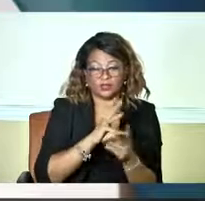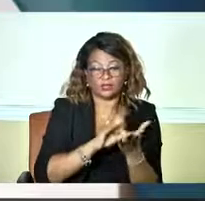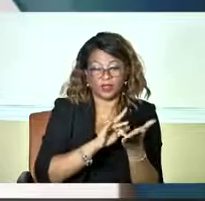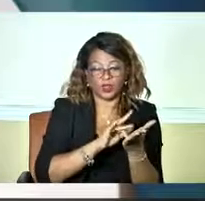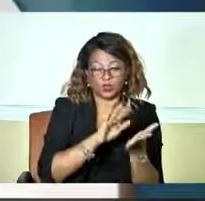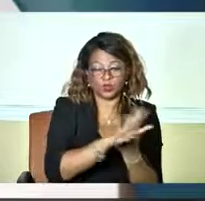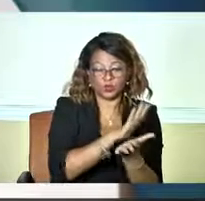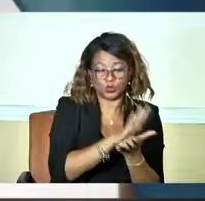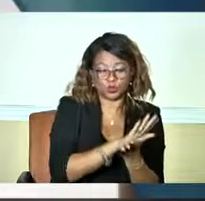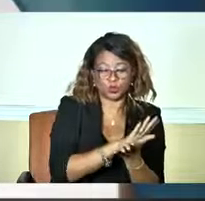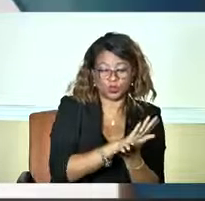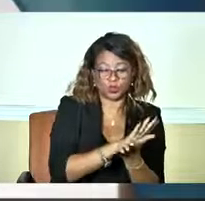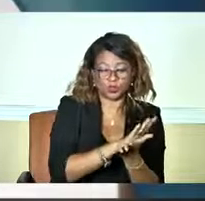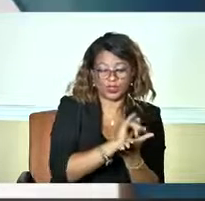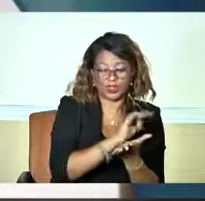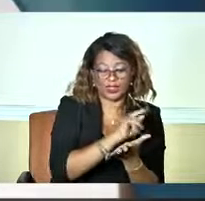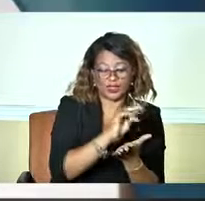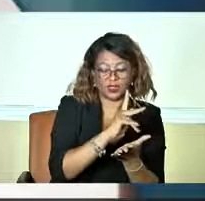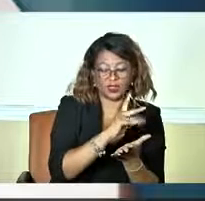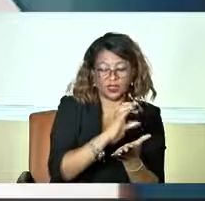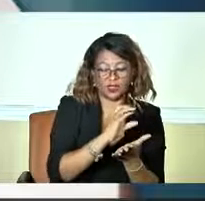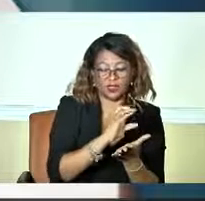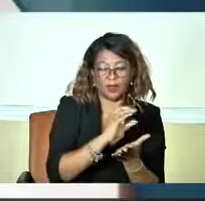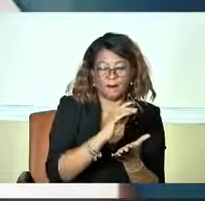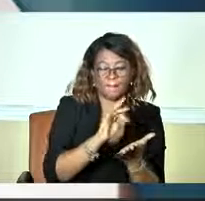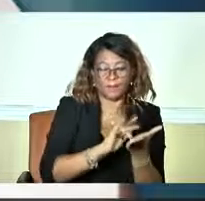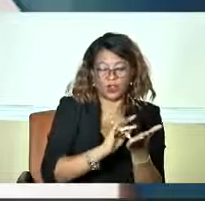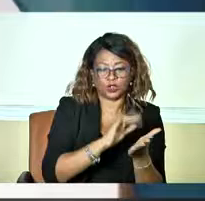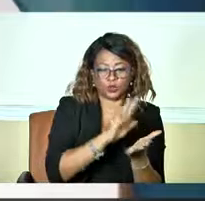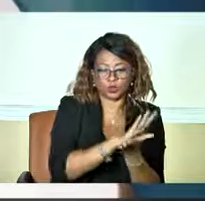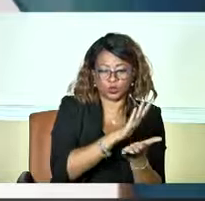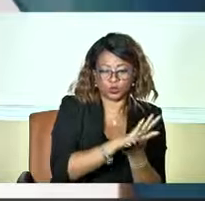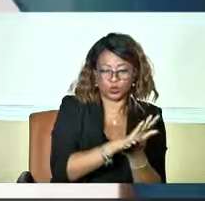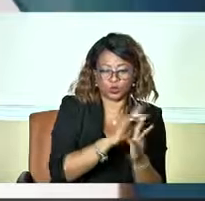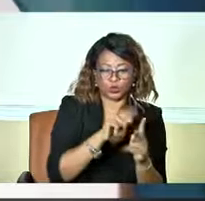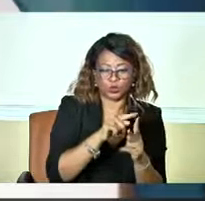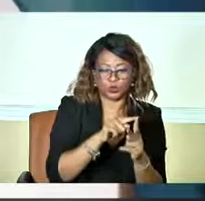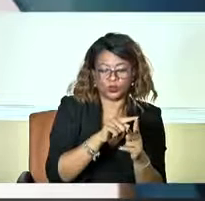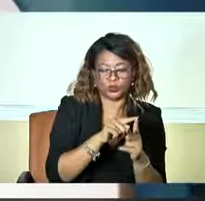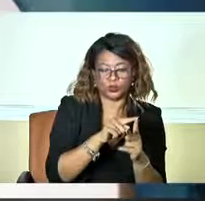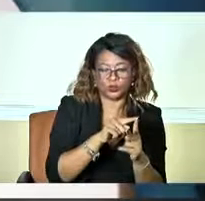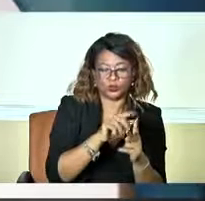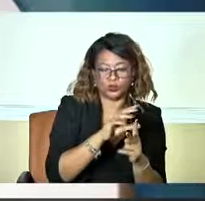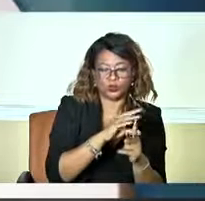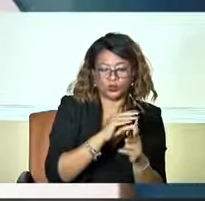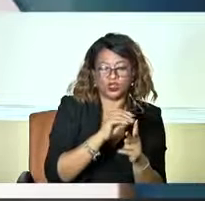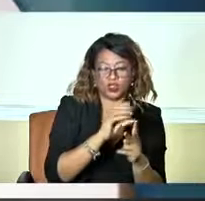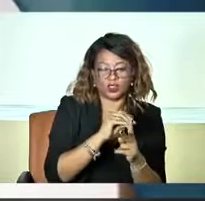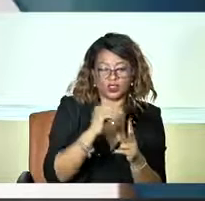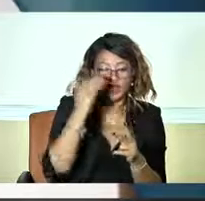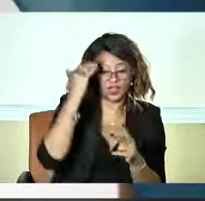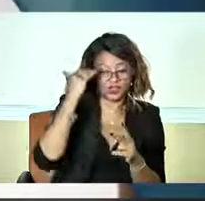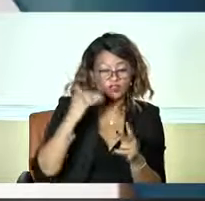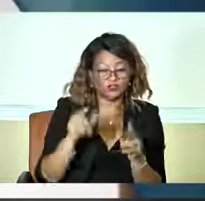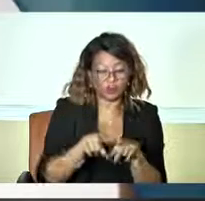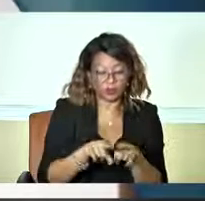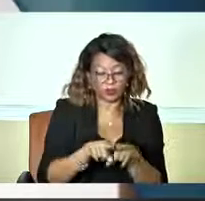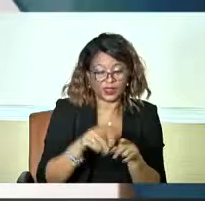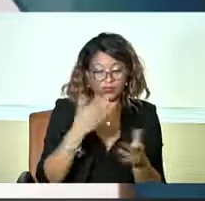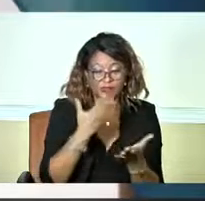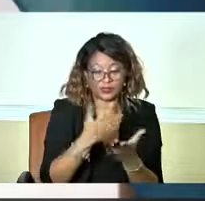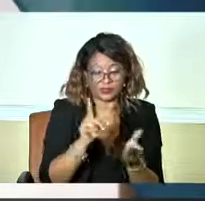was recently approved, and they also gotten heads of agreement that was